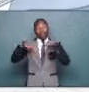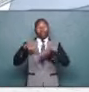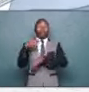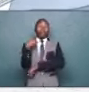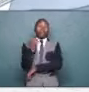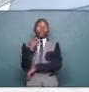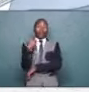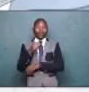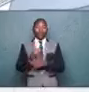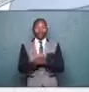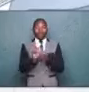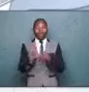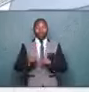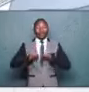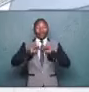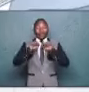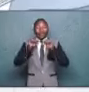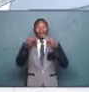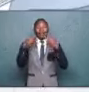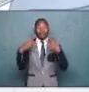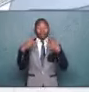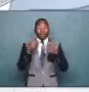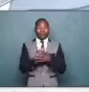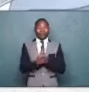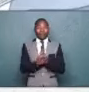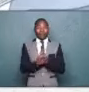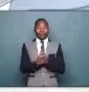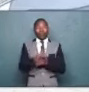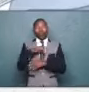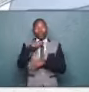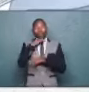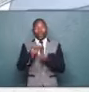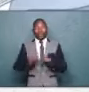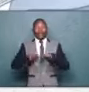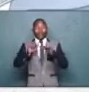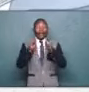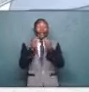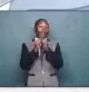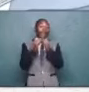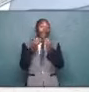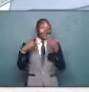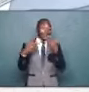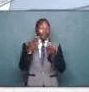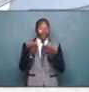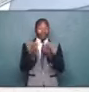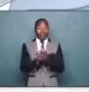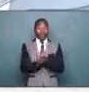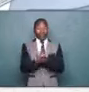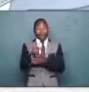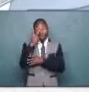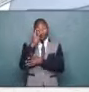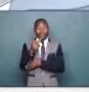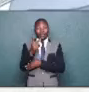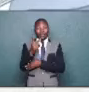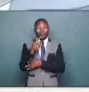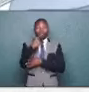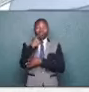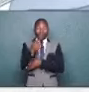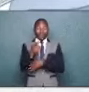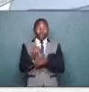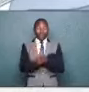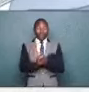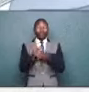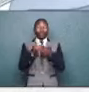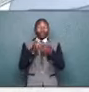in the Republic for 7 years, has attained the age of 18 years, or provides proof that on